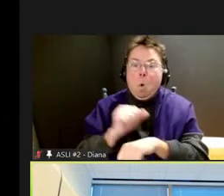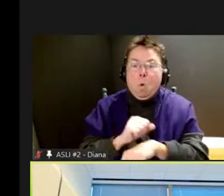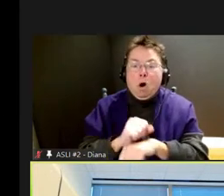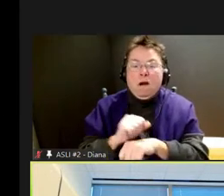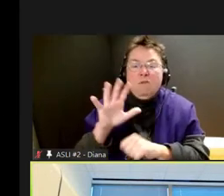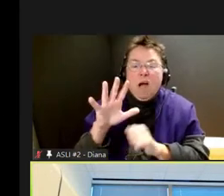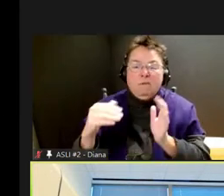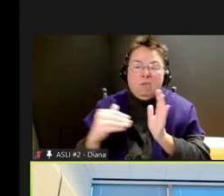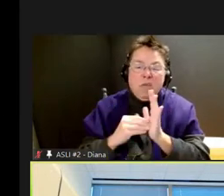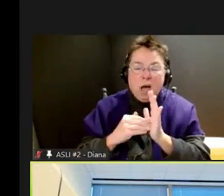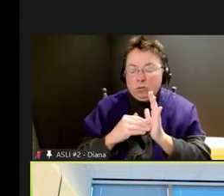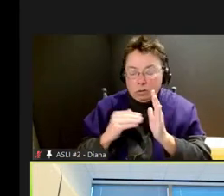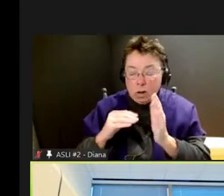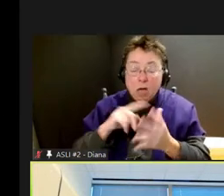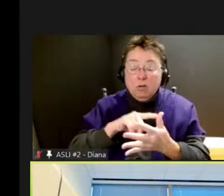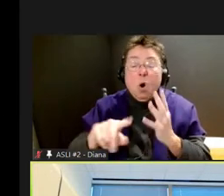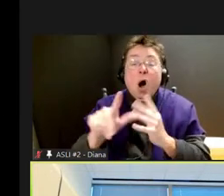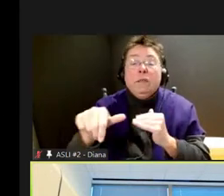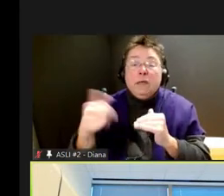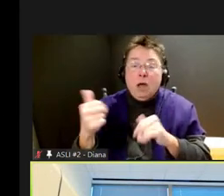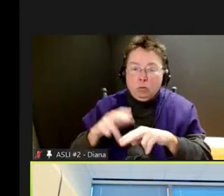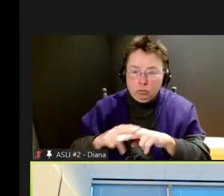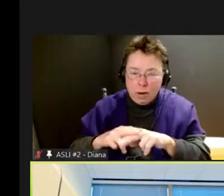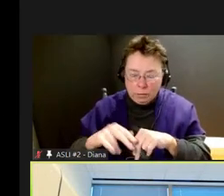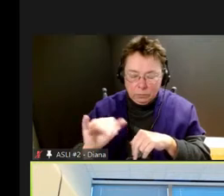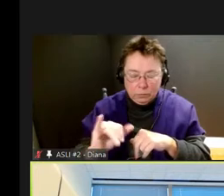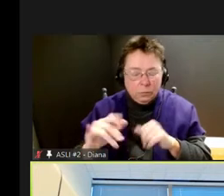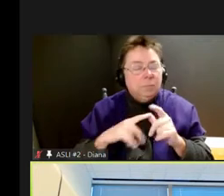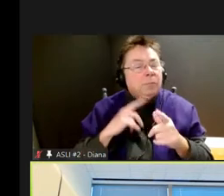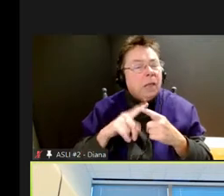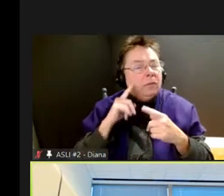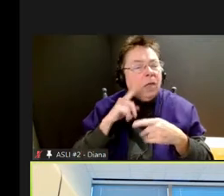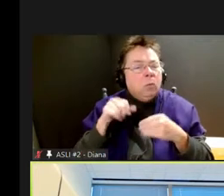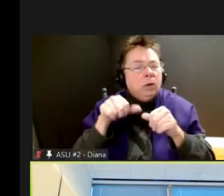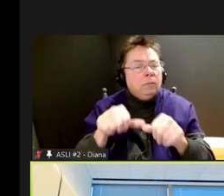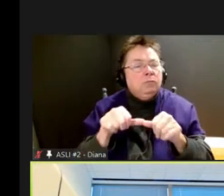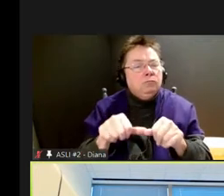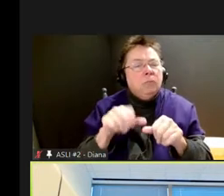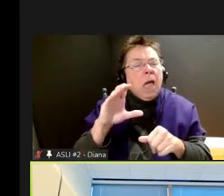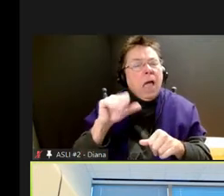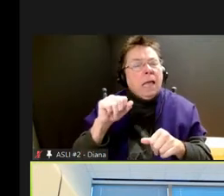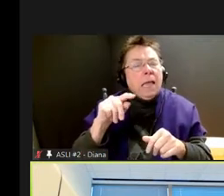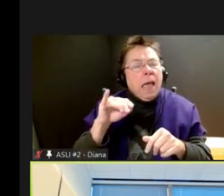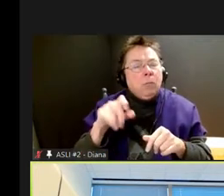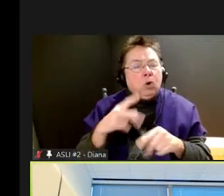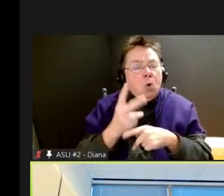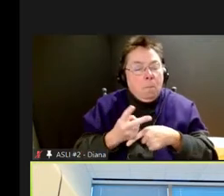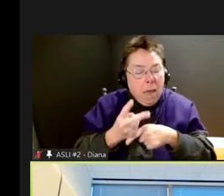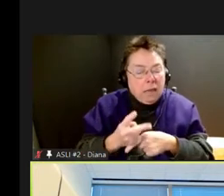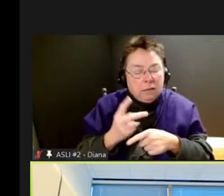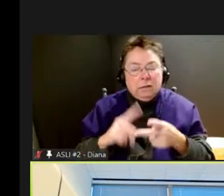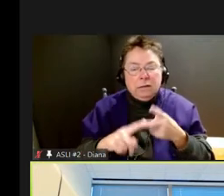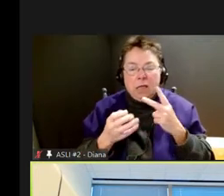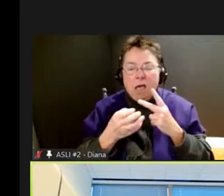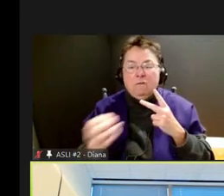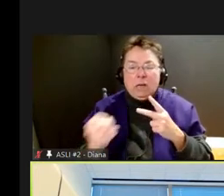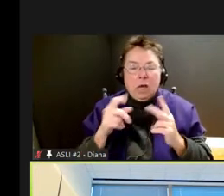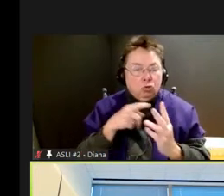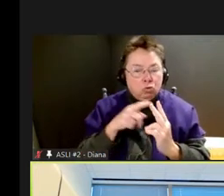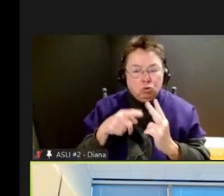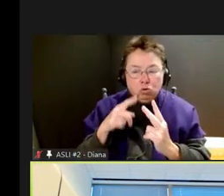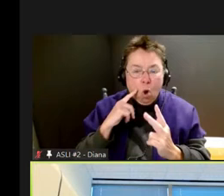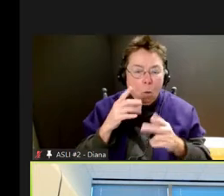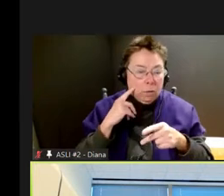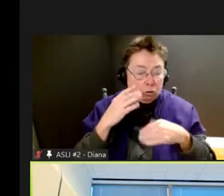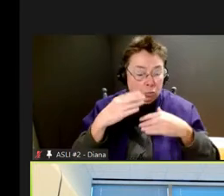and 2,600 series rail cars. We also continue to invest in capital maintenance and equipment to target needs between overhaul